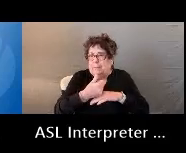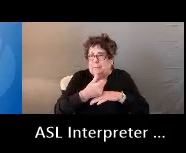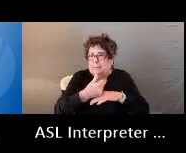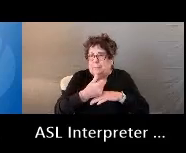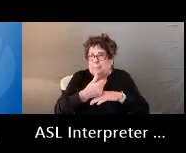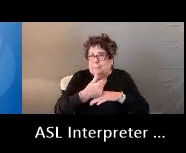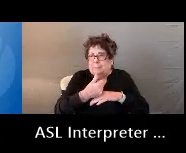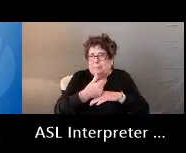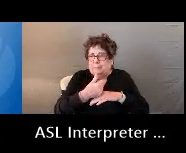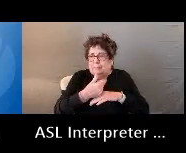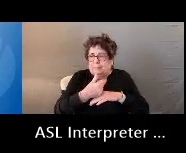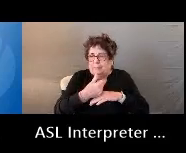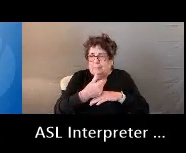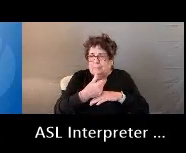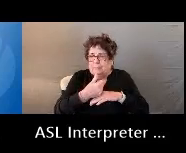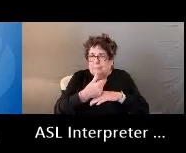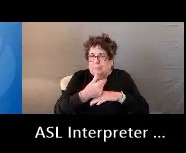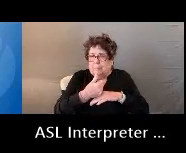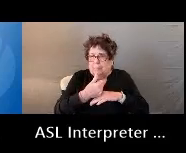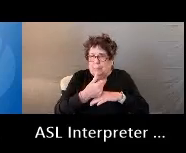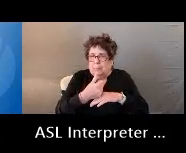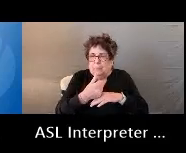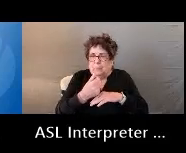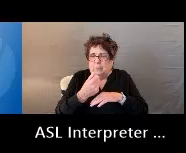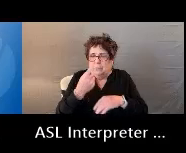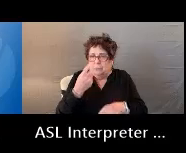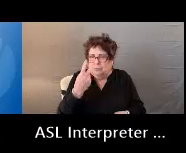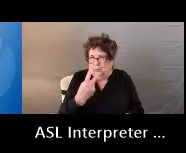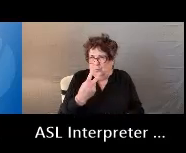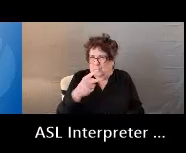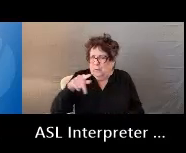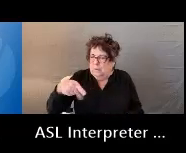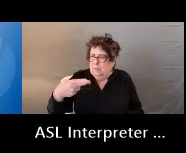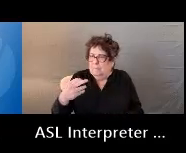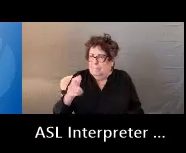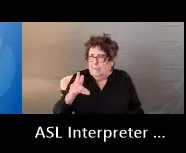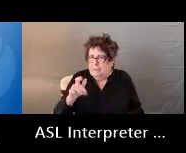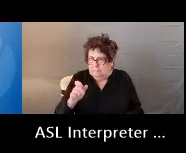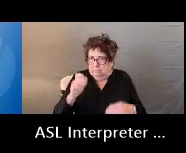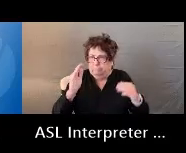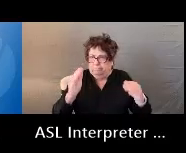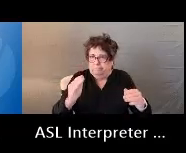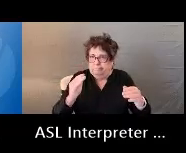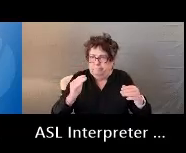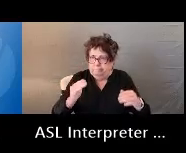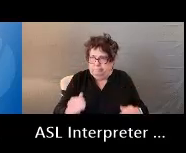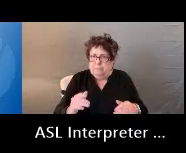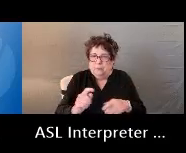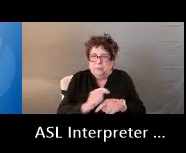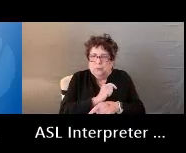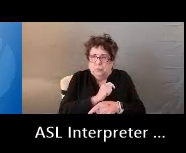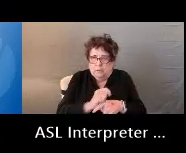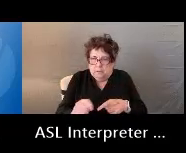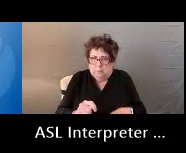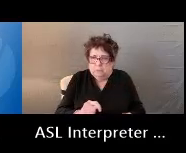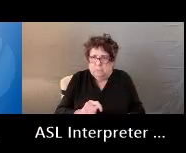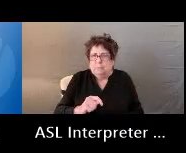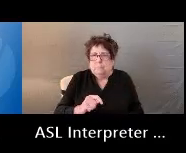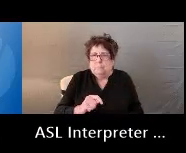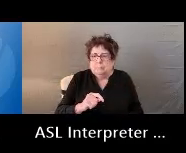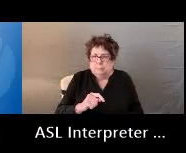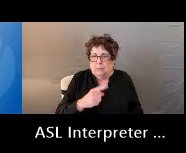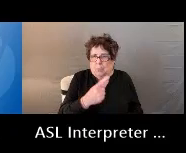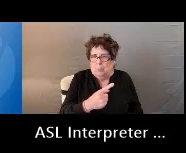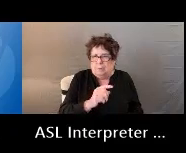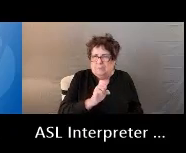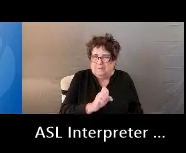2 phase trainings. One was an e-module where individuals at staff at DMAS